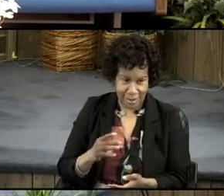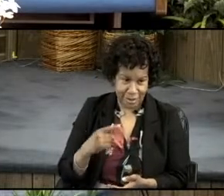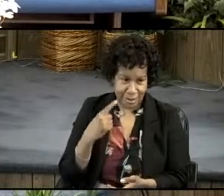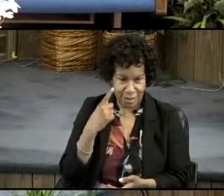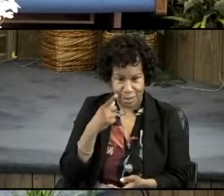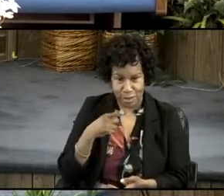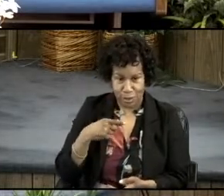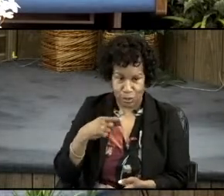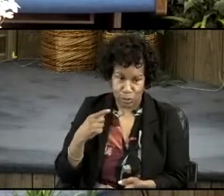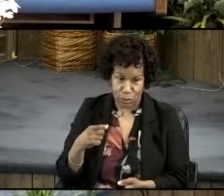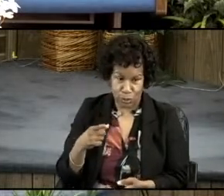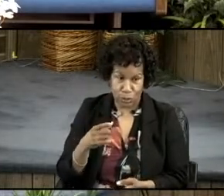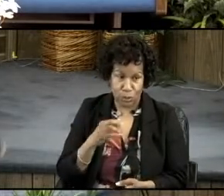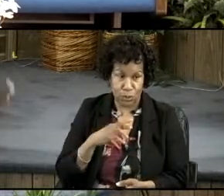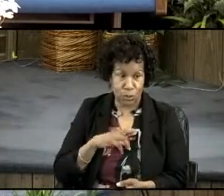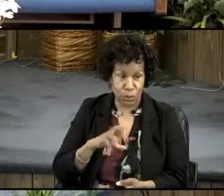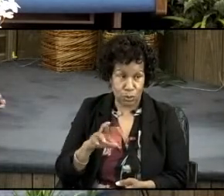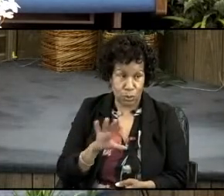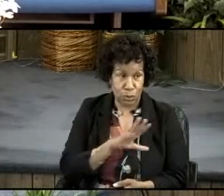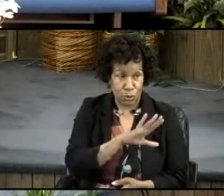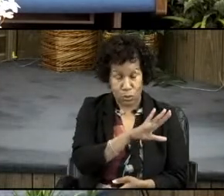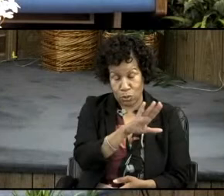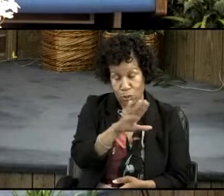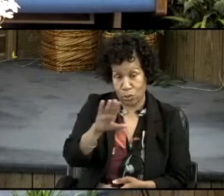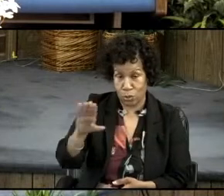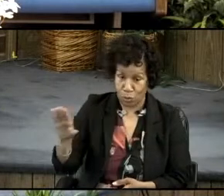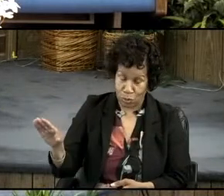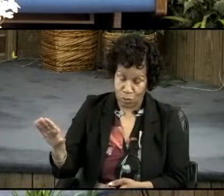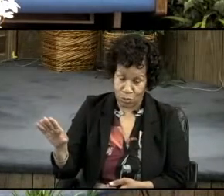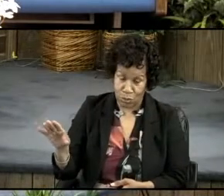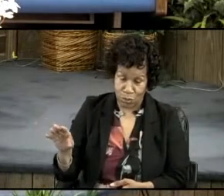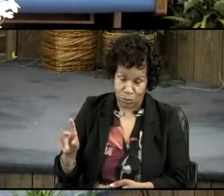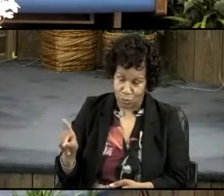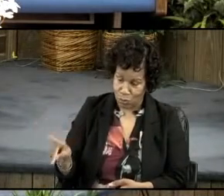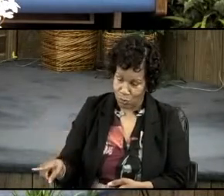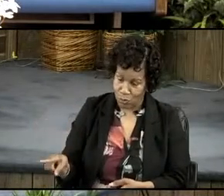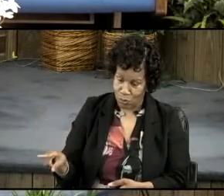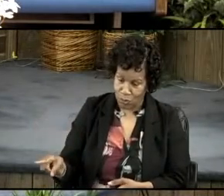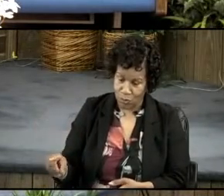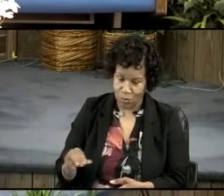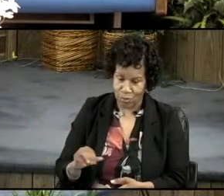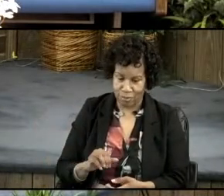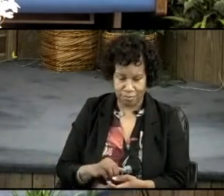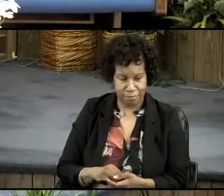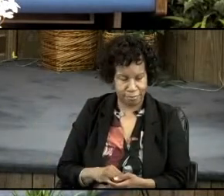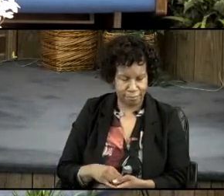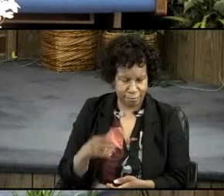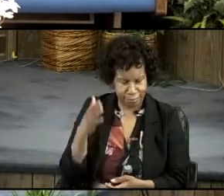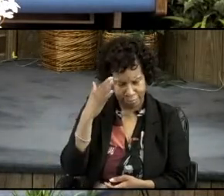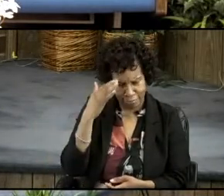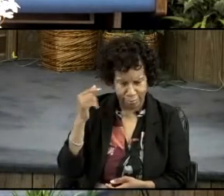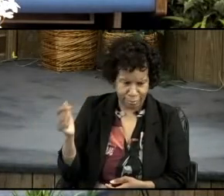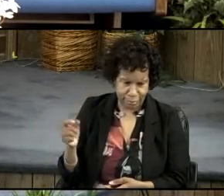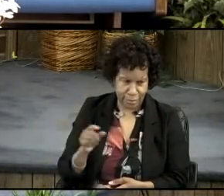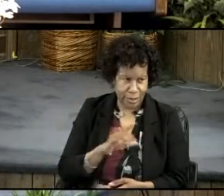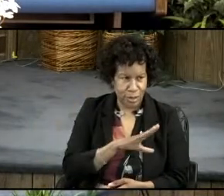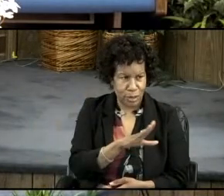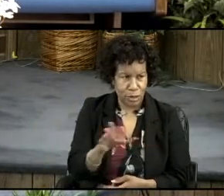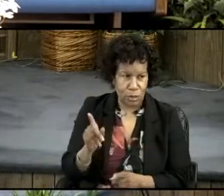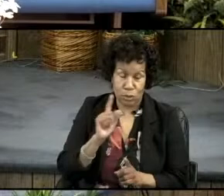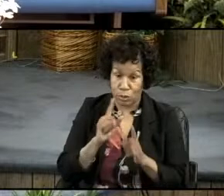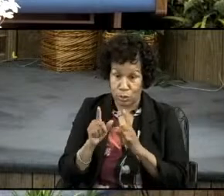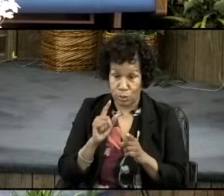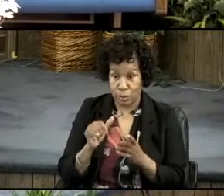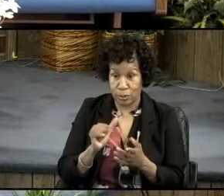this uncircumcised Philistine? How dare he speak that way about